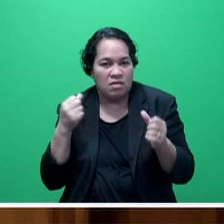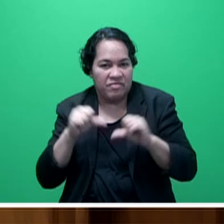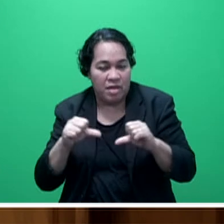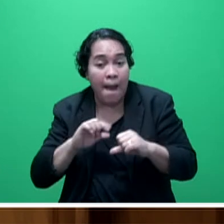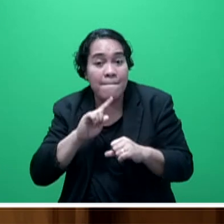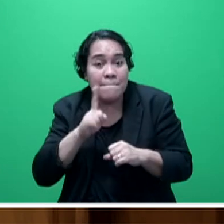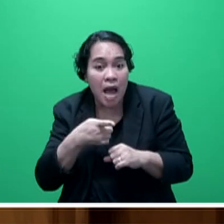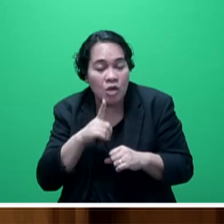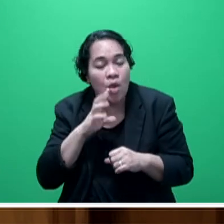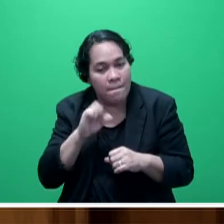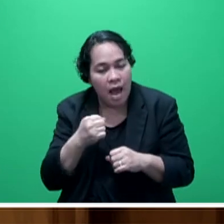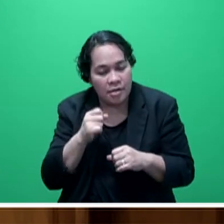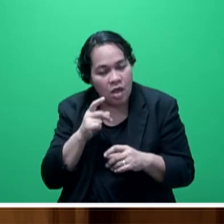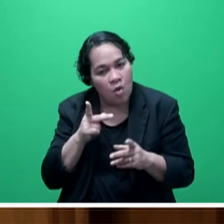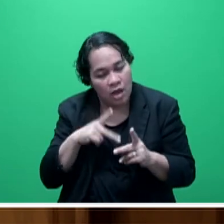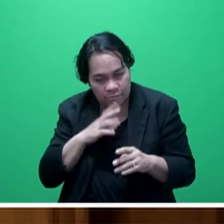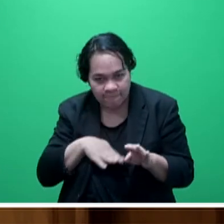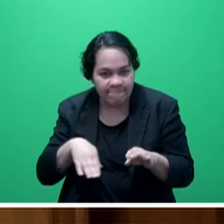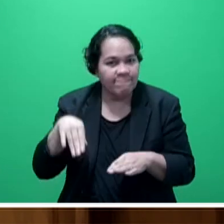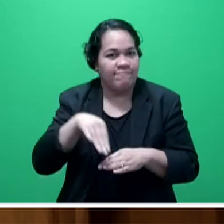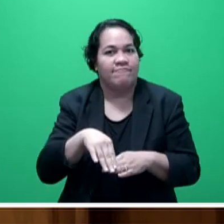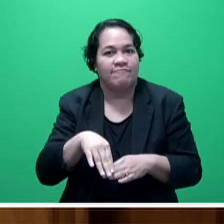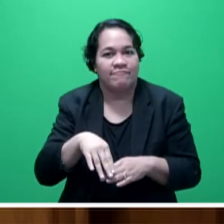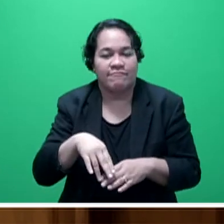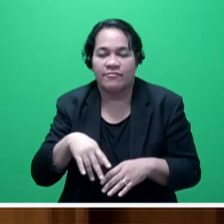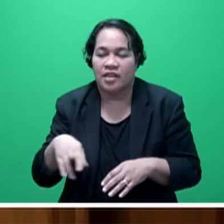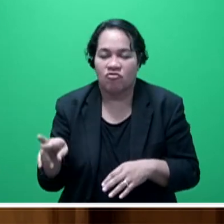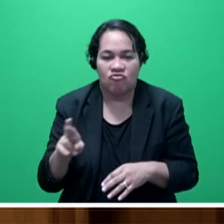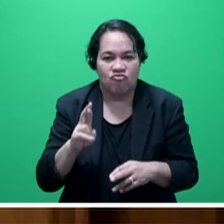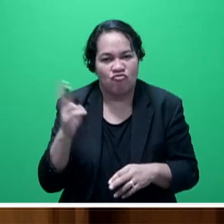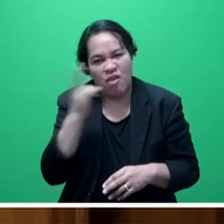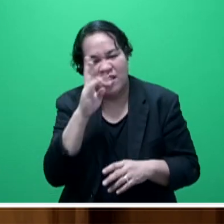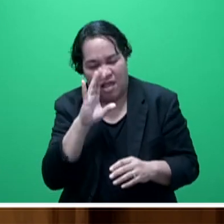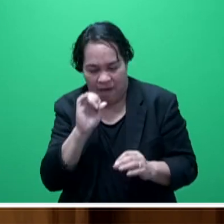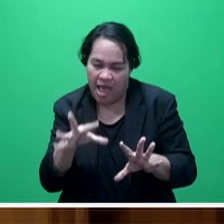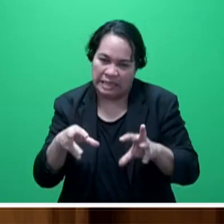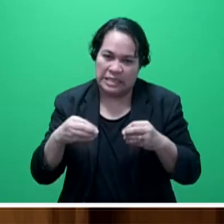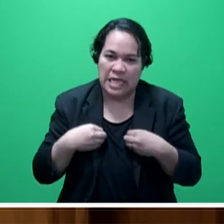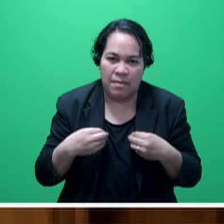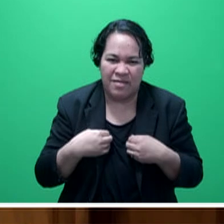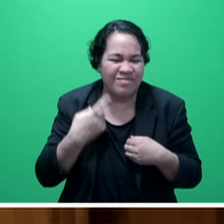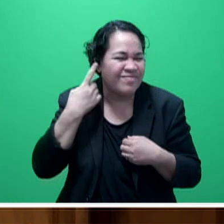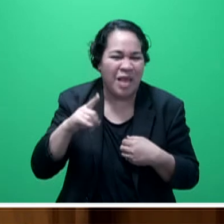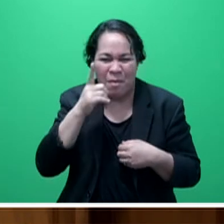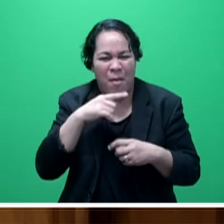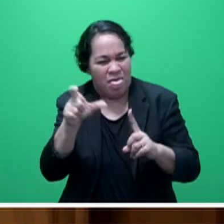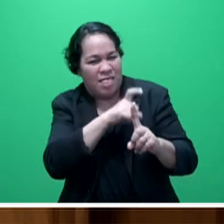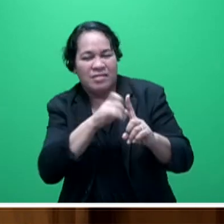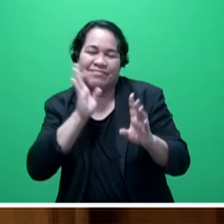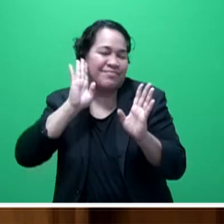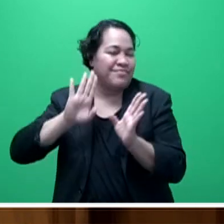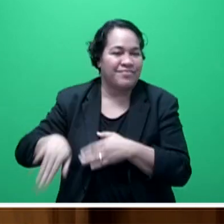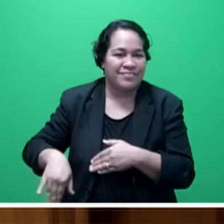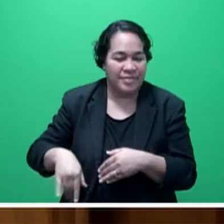we take risk, step up when times are hard, ignore sarcasm, and lift up the